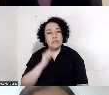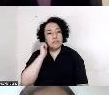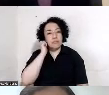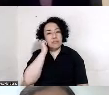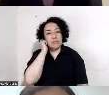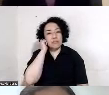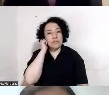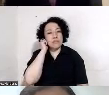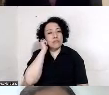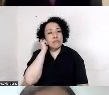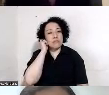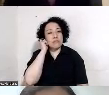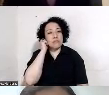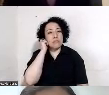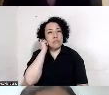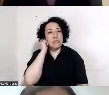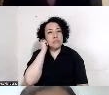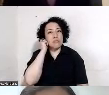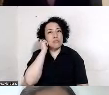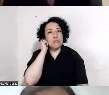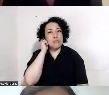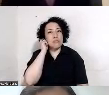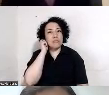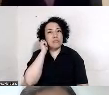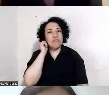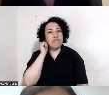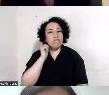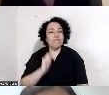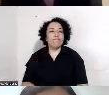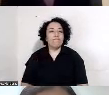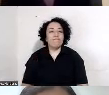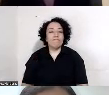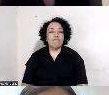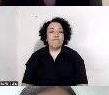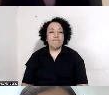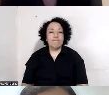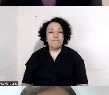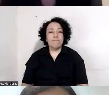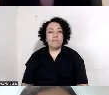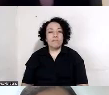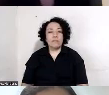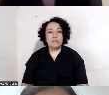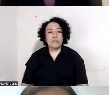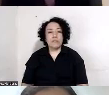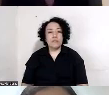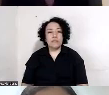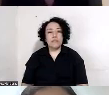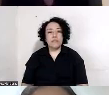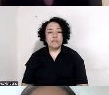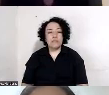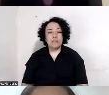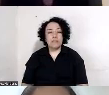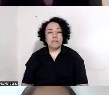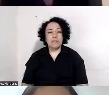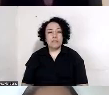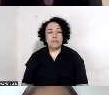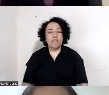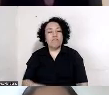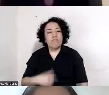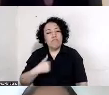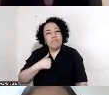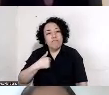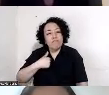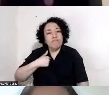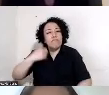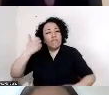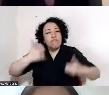feel isolated. They know they have social problems. They just don't know how to solve those problems. E eu não estou falando que